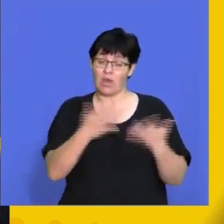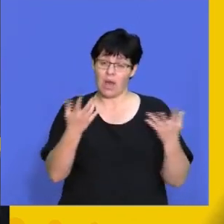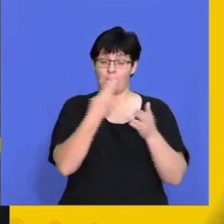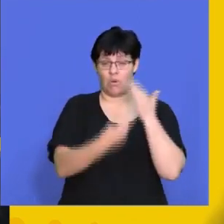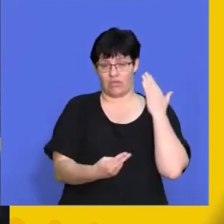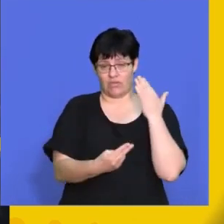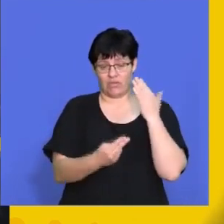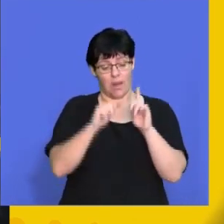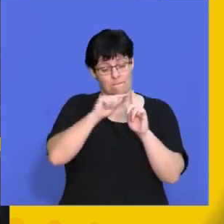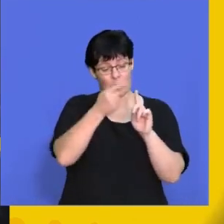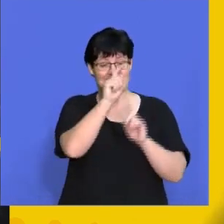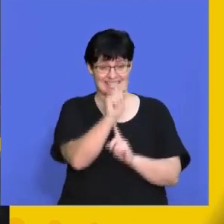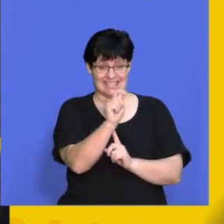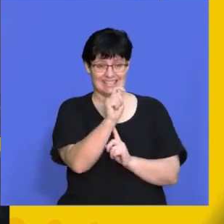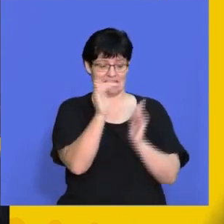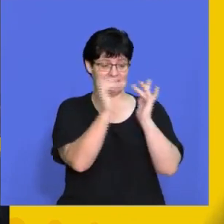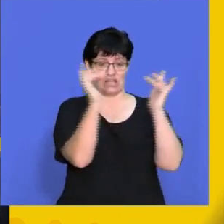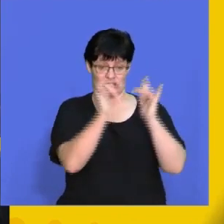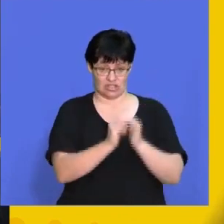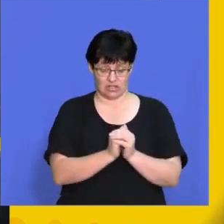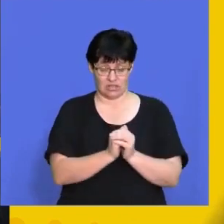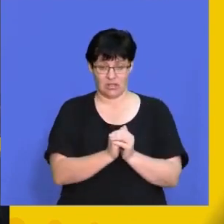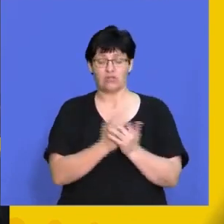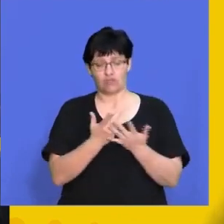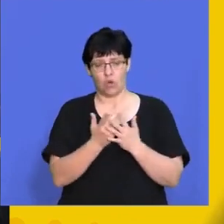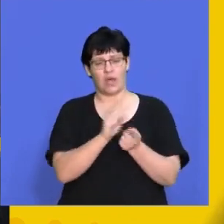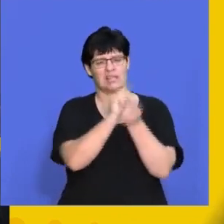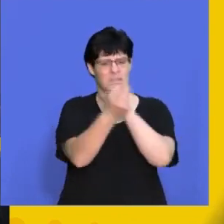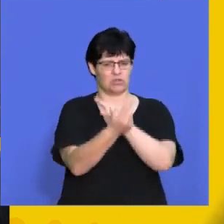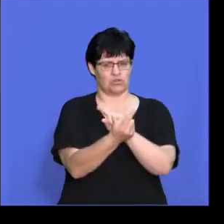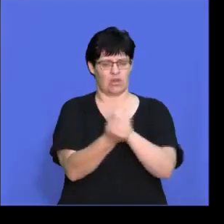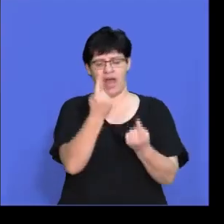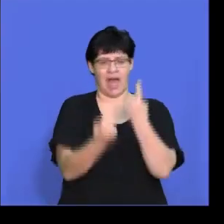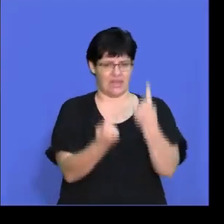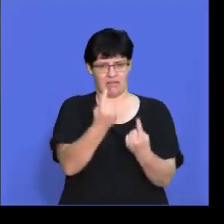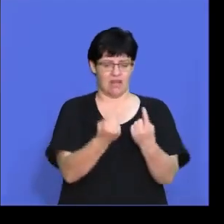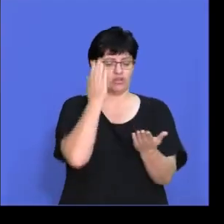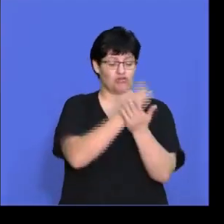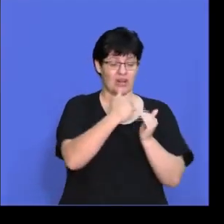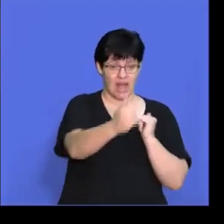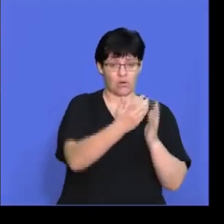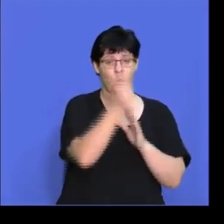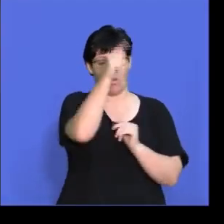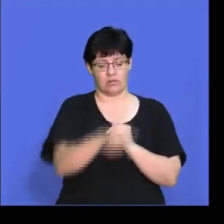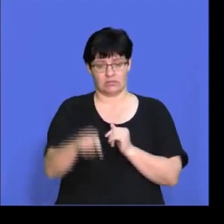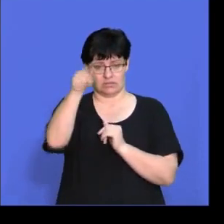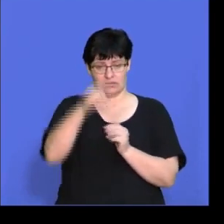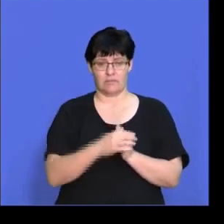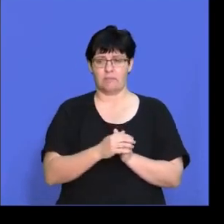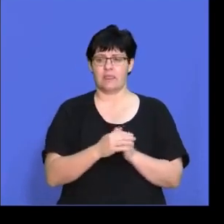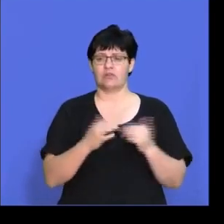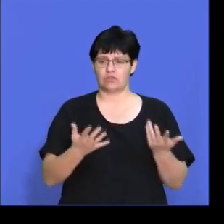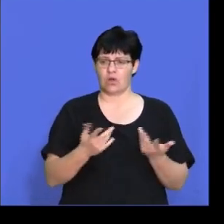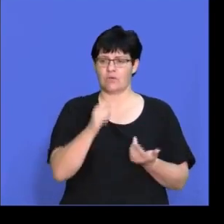they both, at point t, they both touch, they intersect. So we could substitute it into either the straight line or the